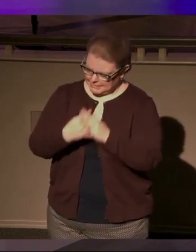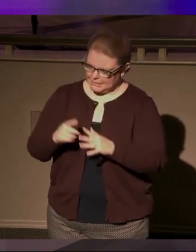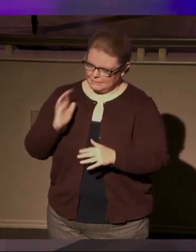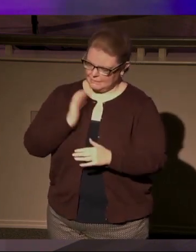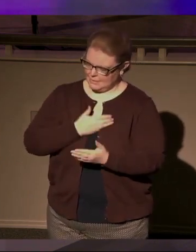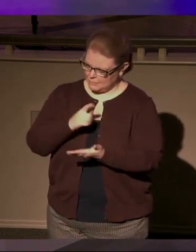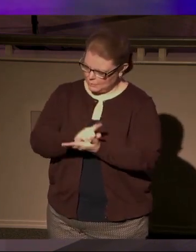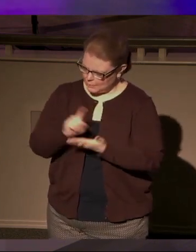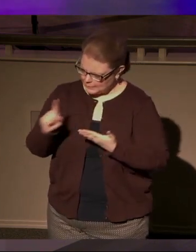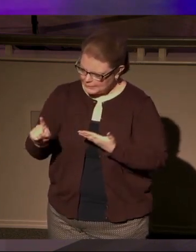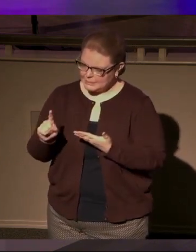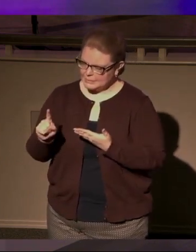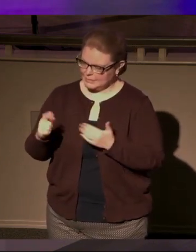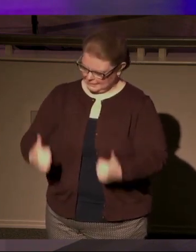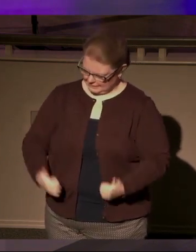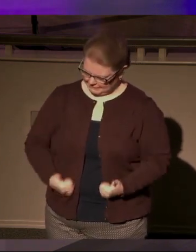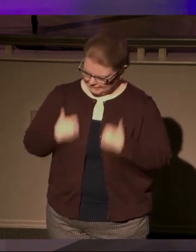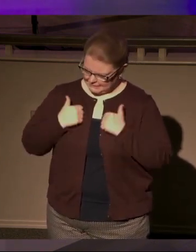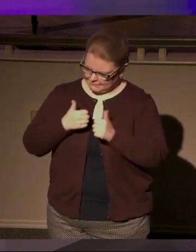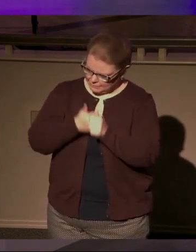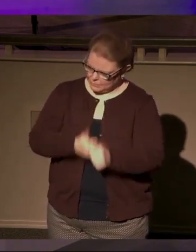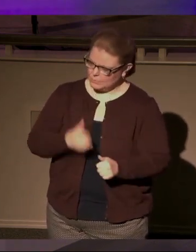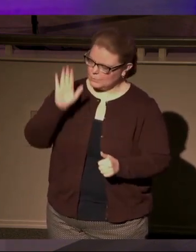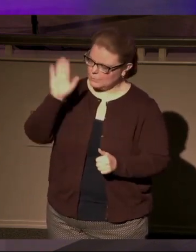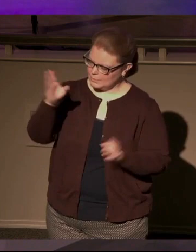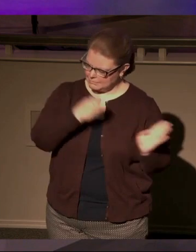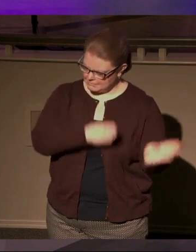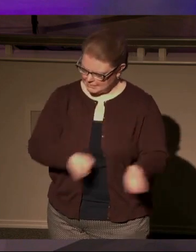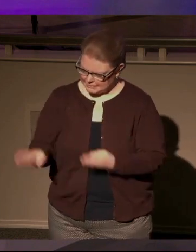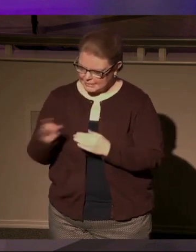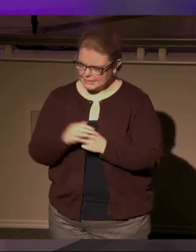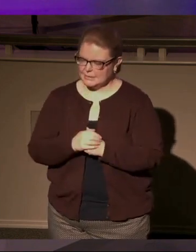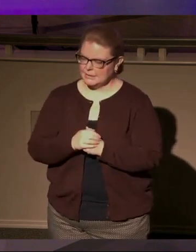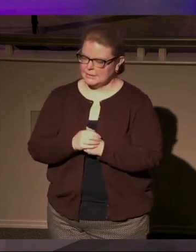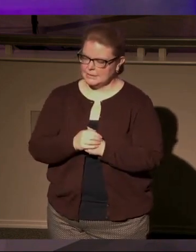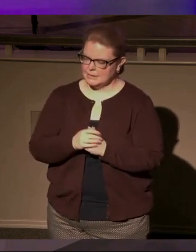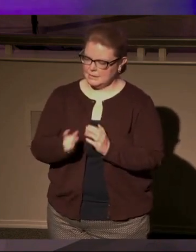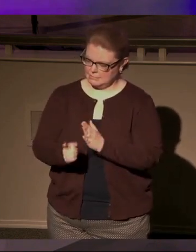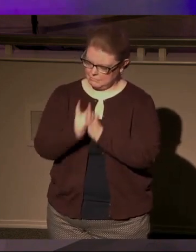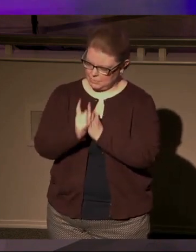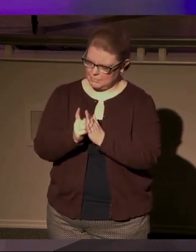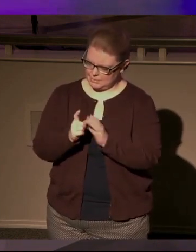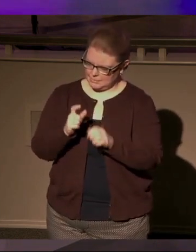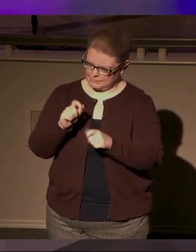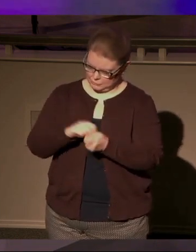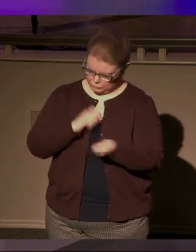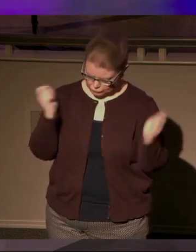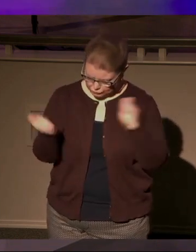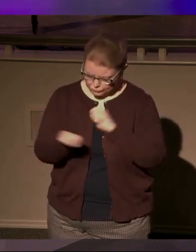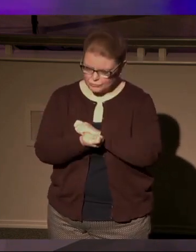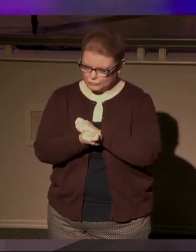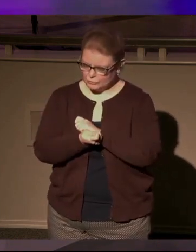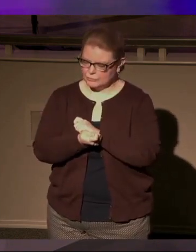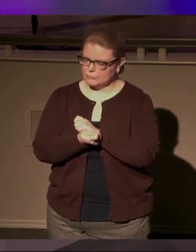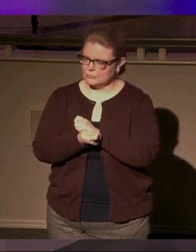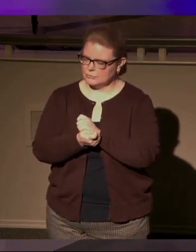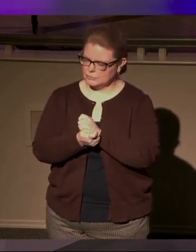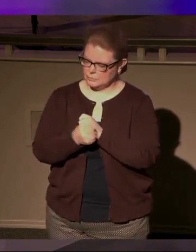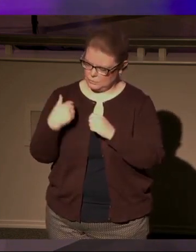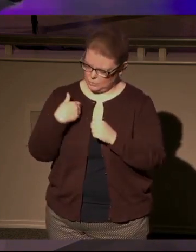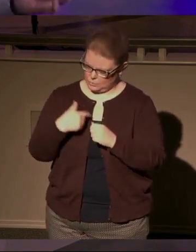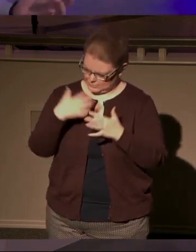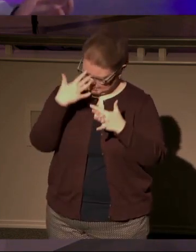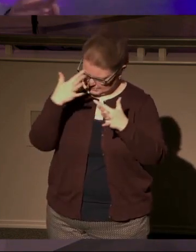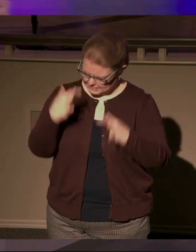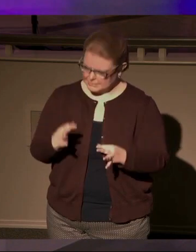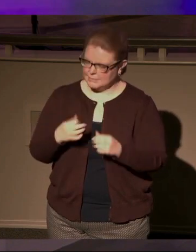that's lived out according to your plan, a moment of change and transformation where we resolve to follow you in